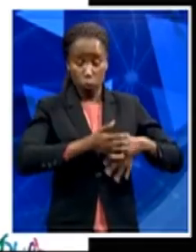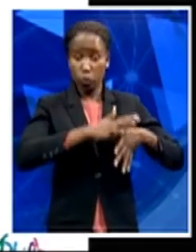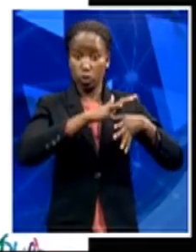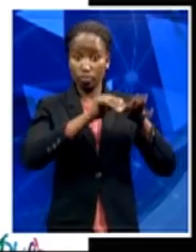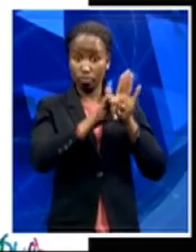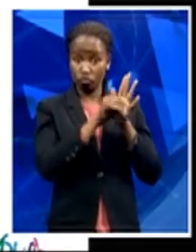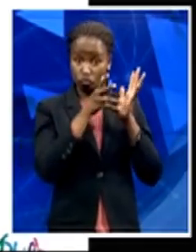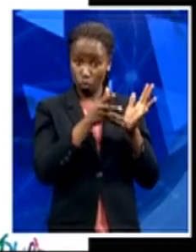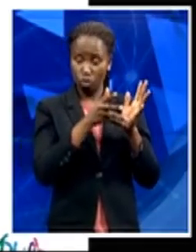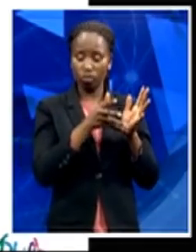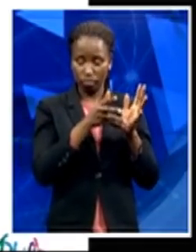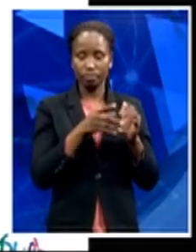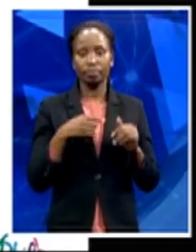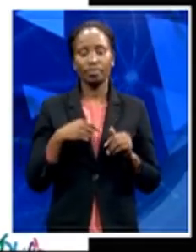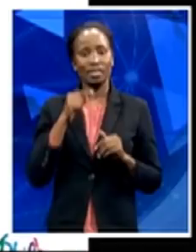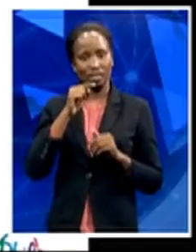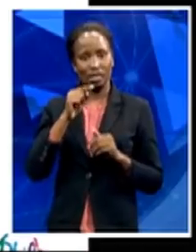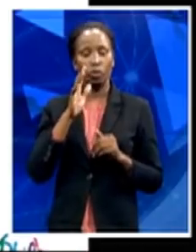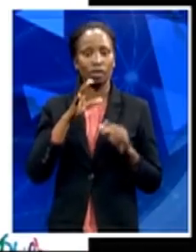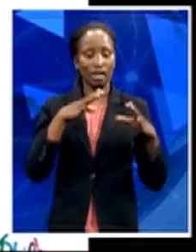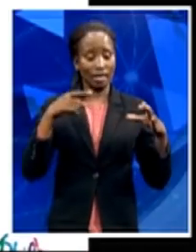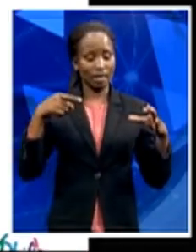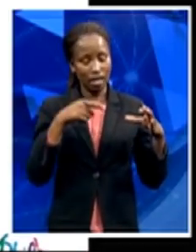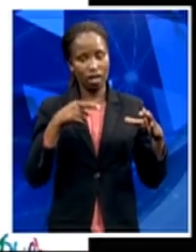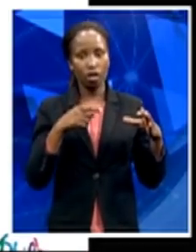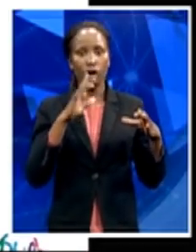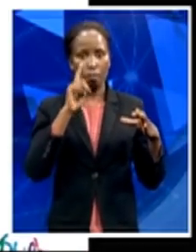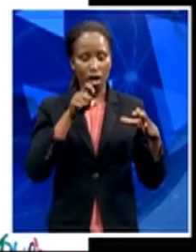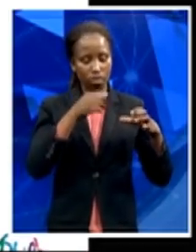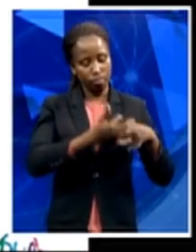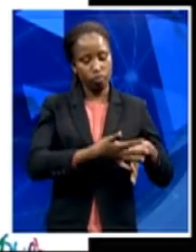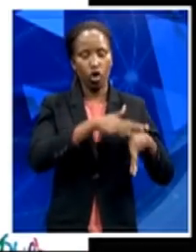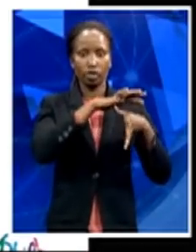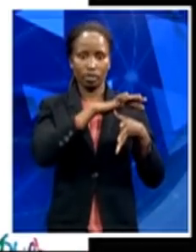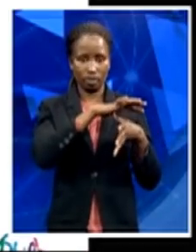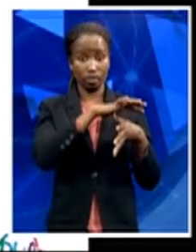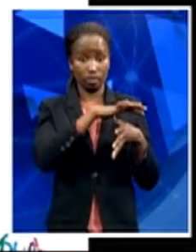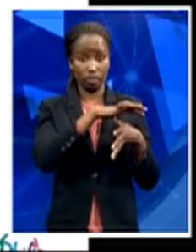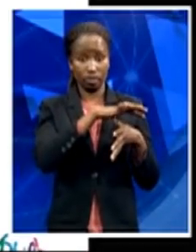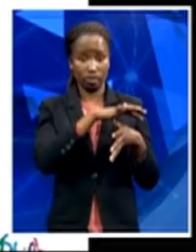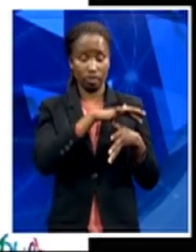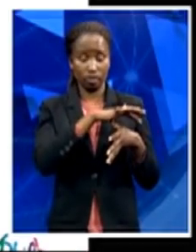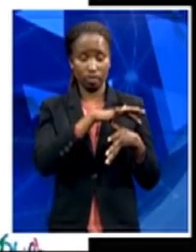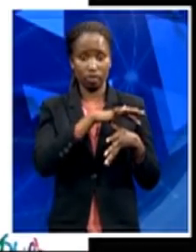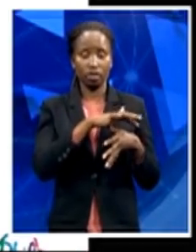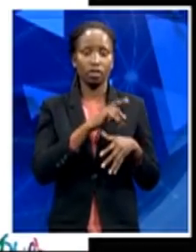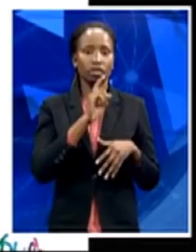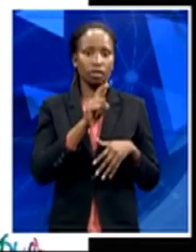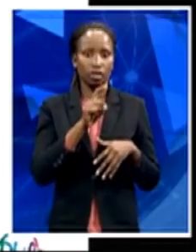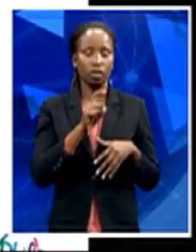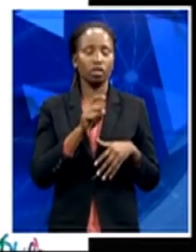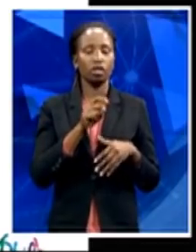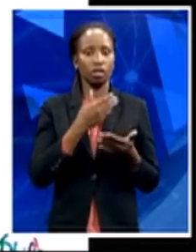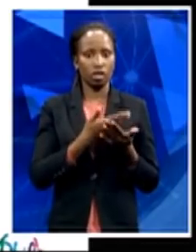that could be prioritized, and it's a defined population, and we could use the same approach that we had used